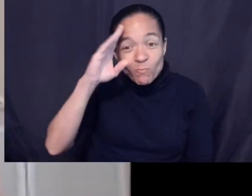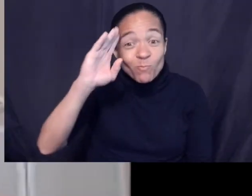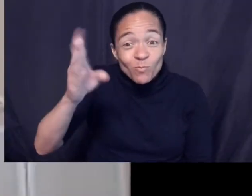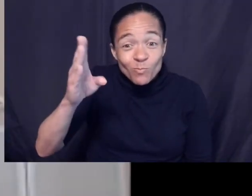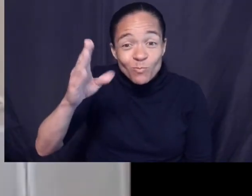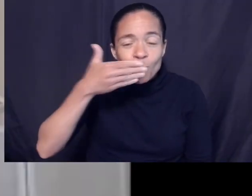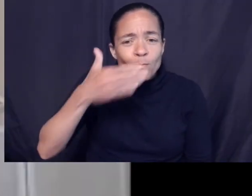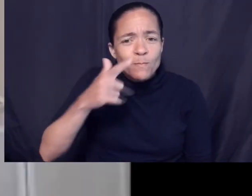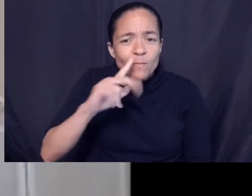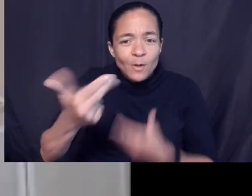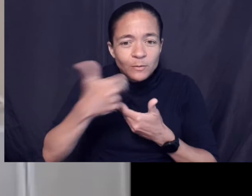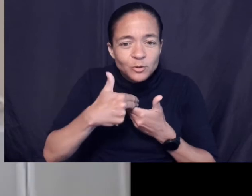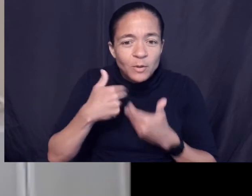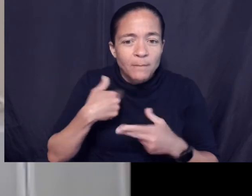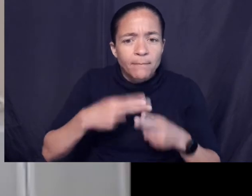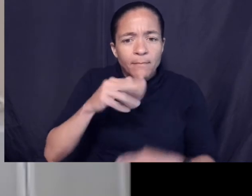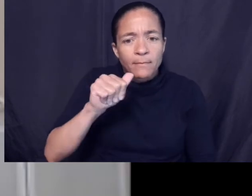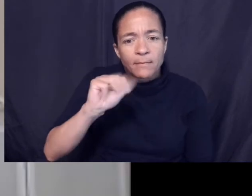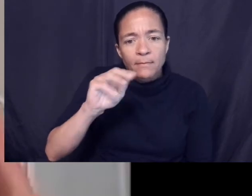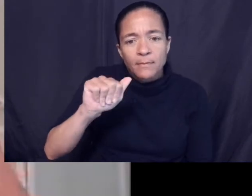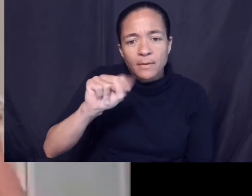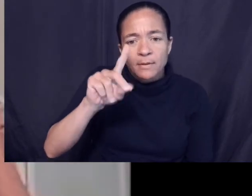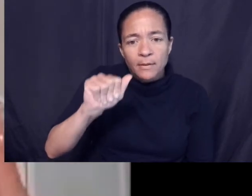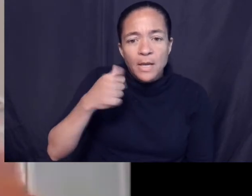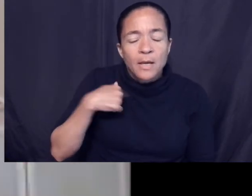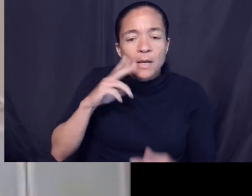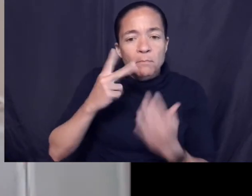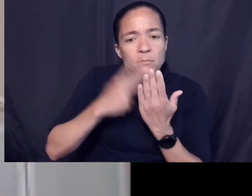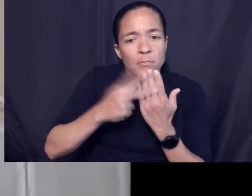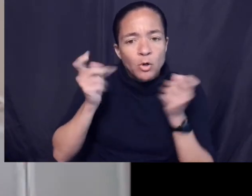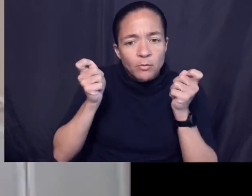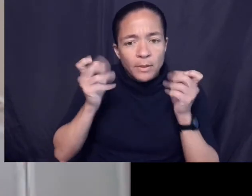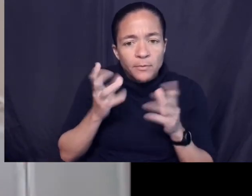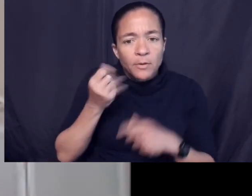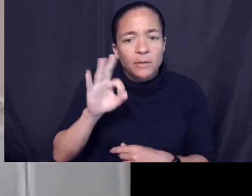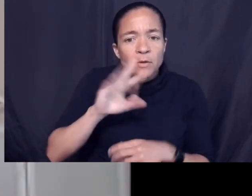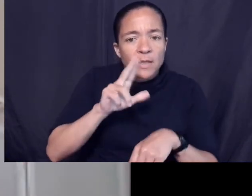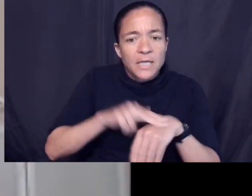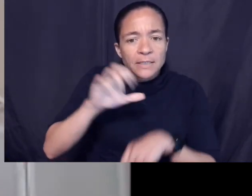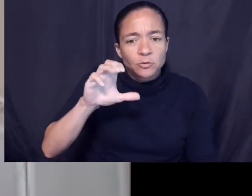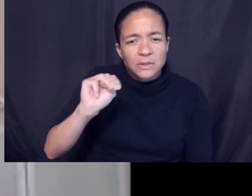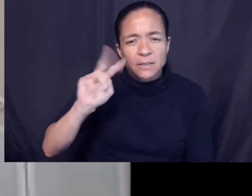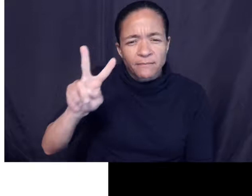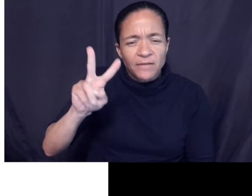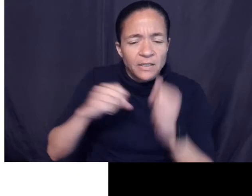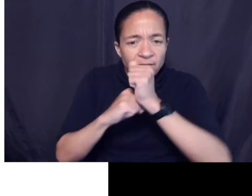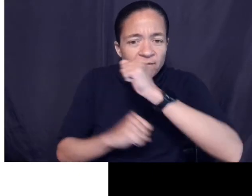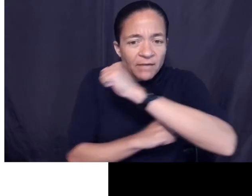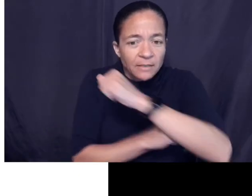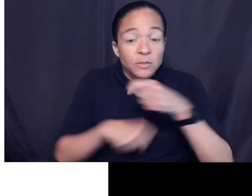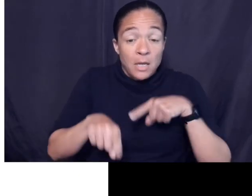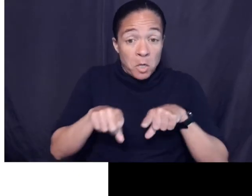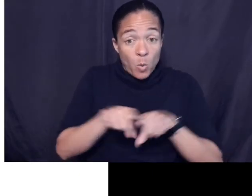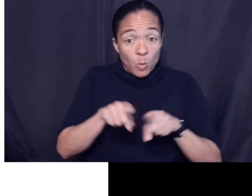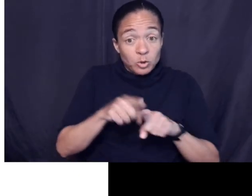Hi, everyone, and thank you for joining me. My name is Amanda Devereaux, and I am the Program Director at the National CMV Foundation. I am also